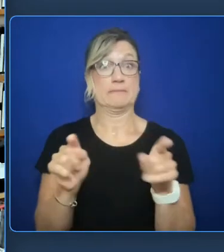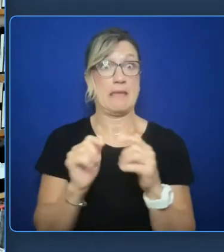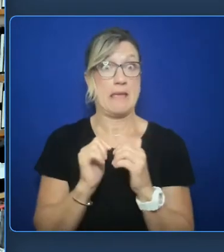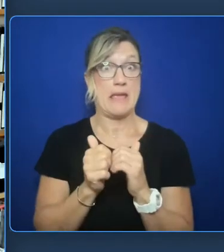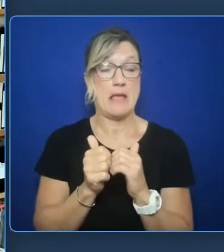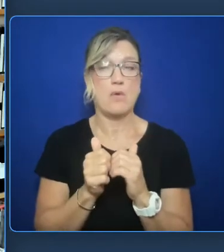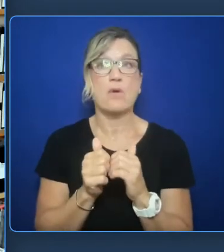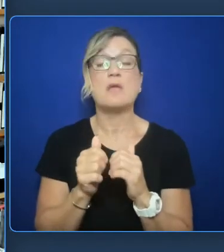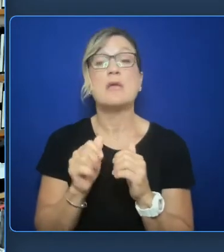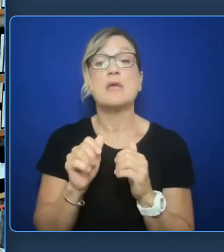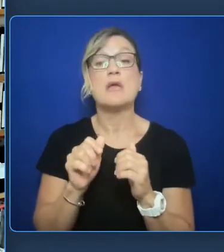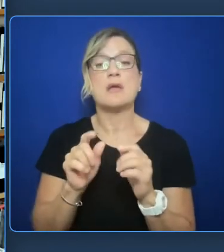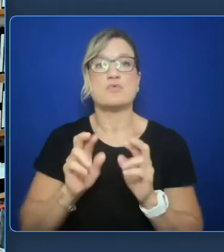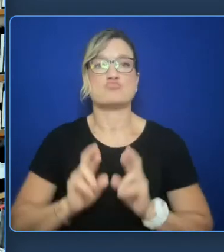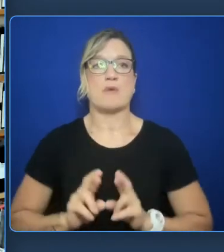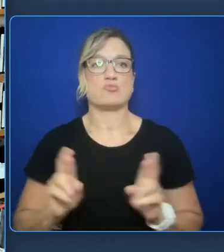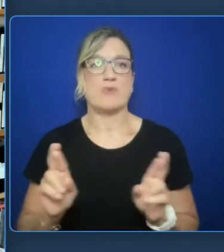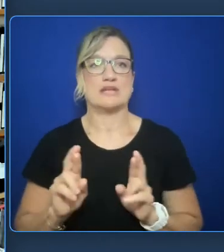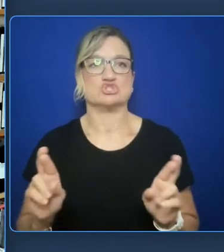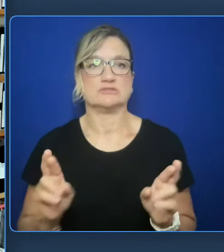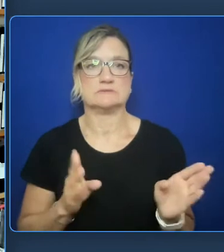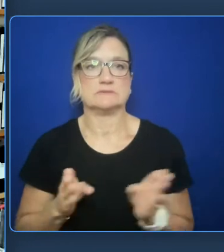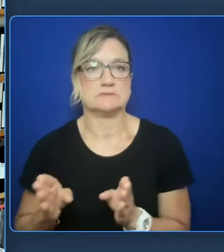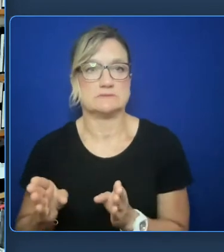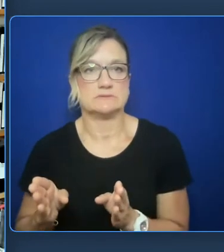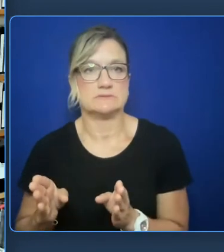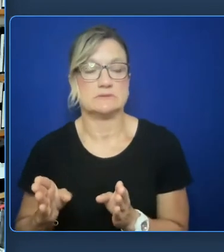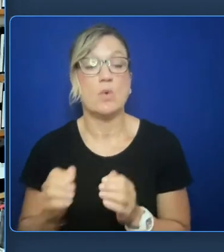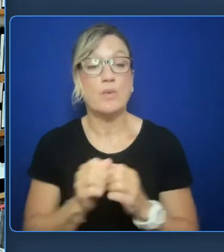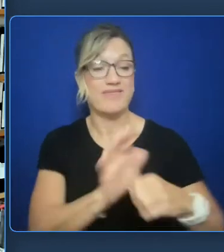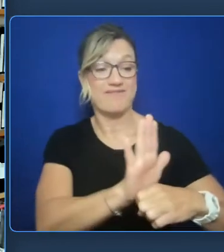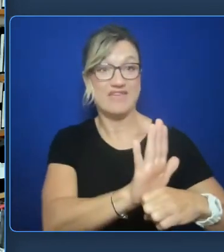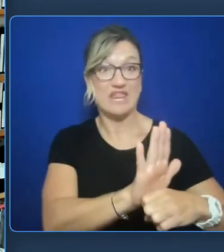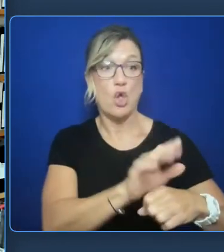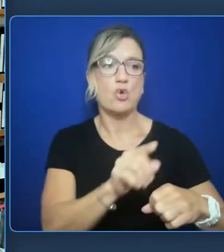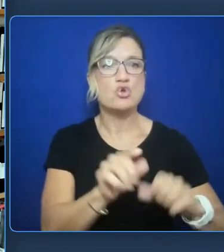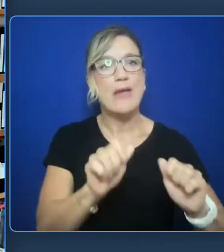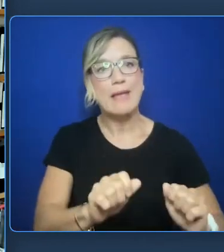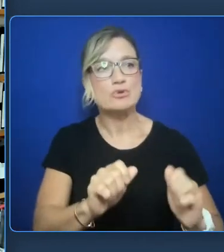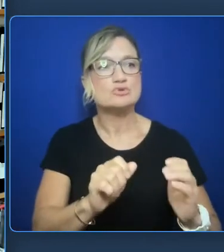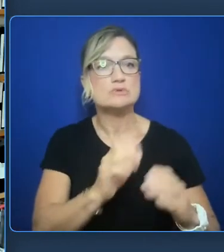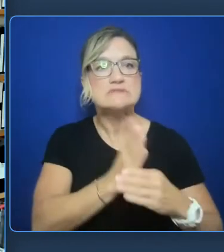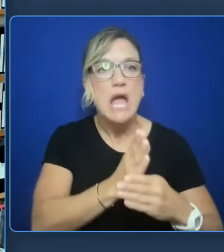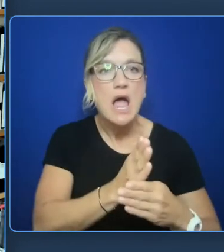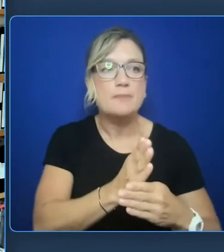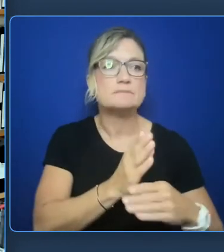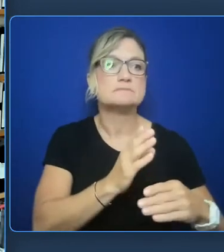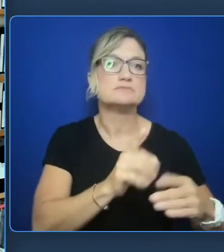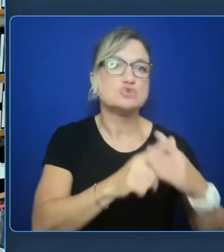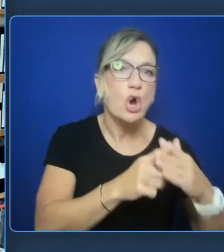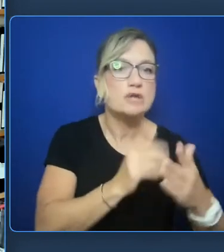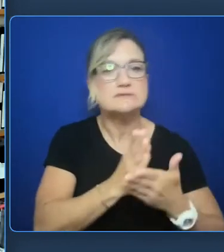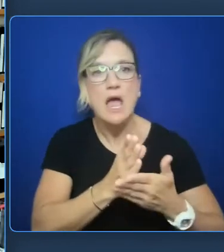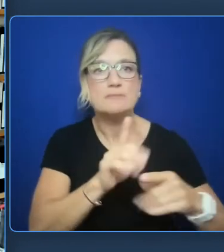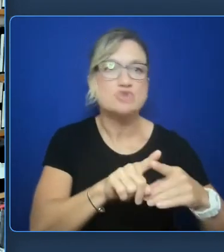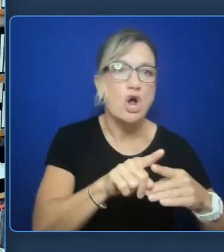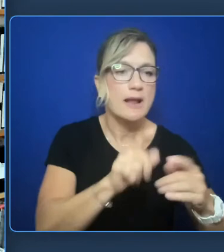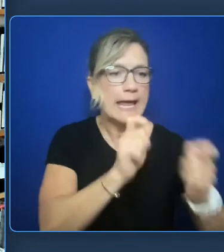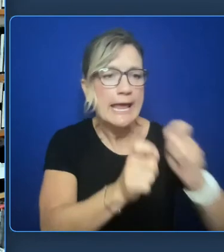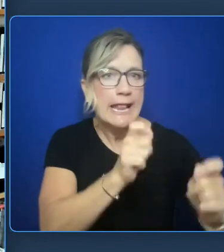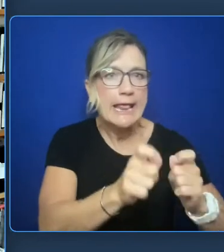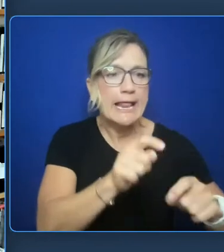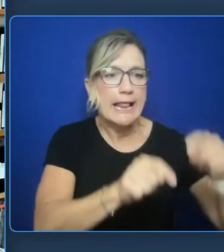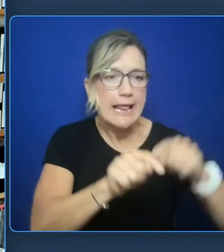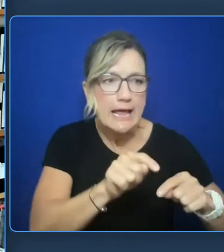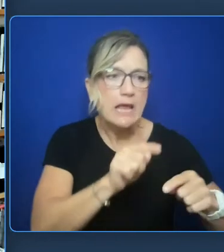in preparation is one thing. With a video, usually you're able to stop, start it, stop, go back, and